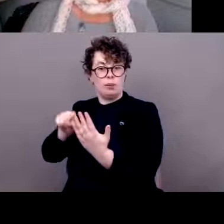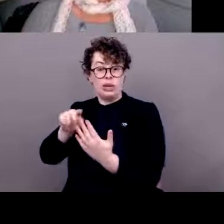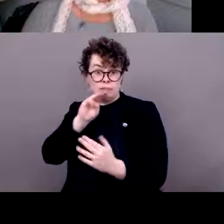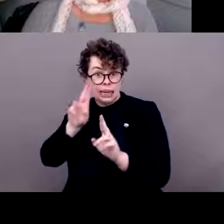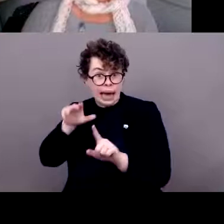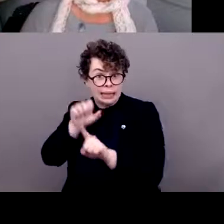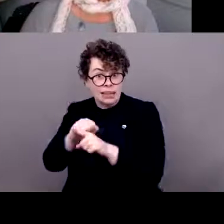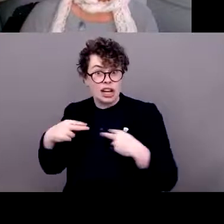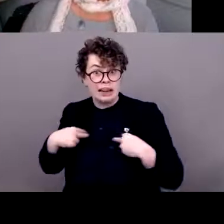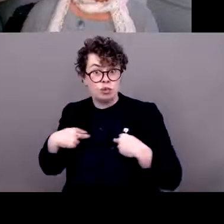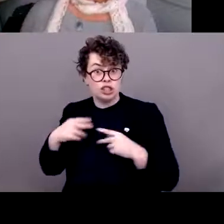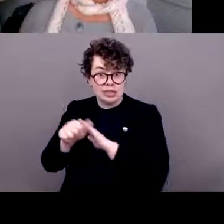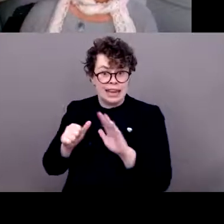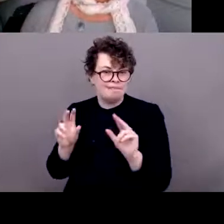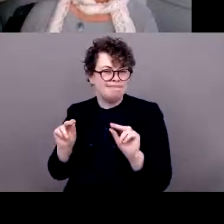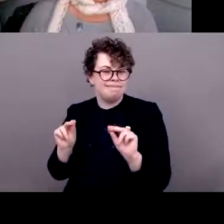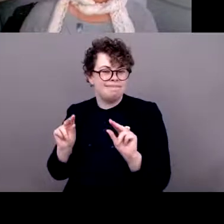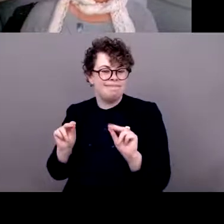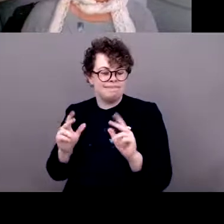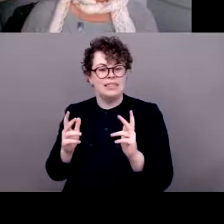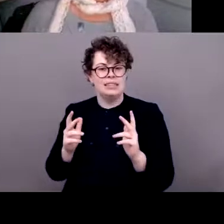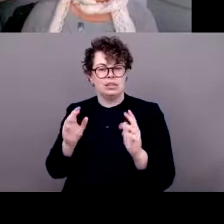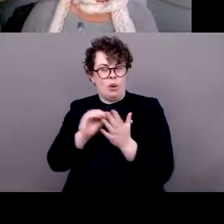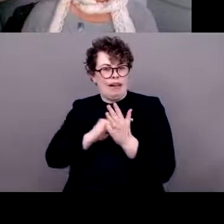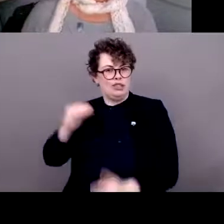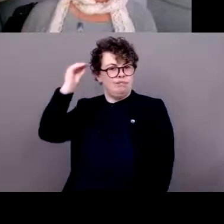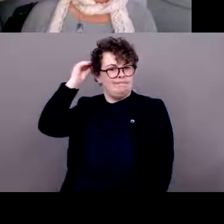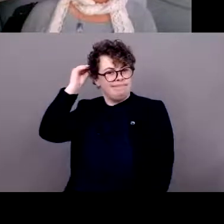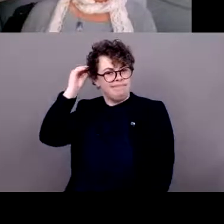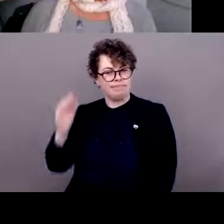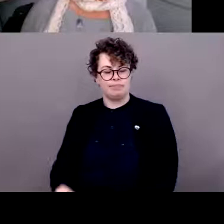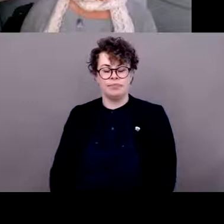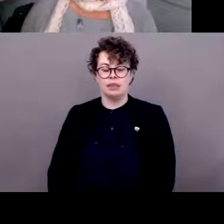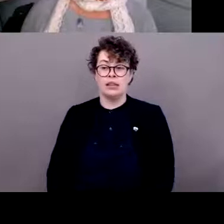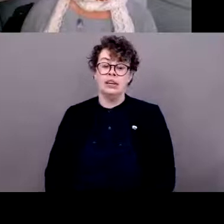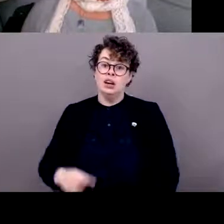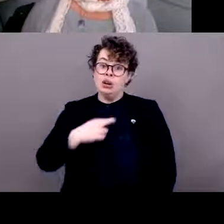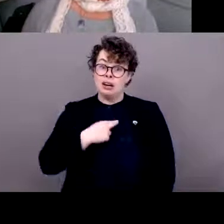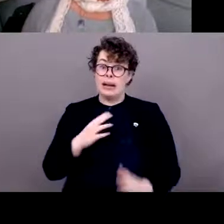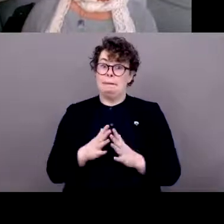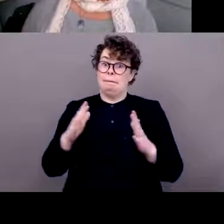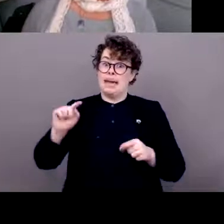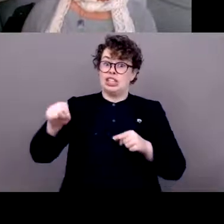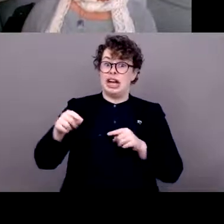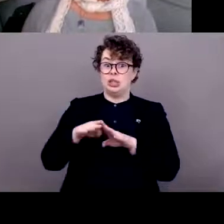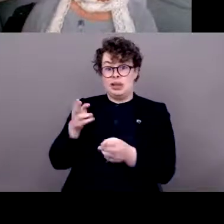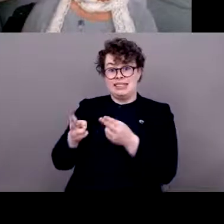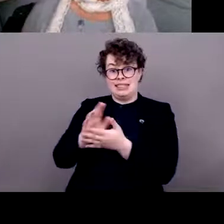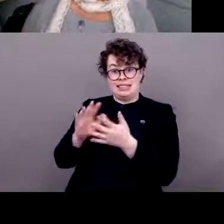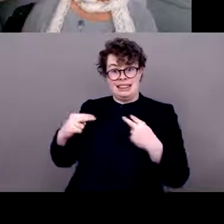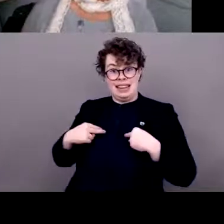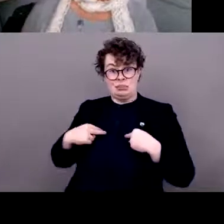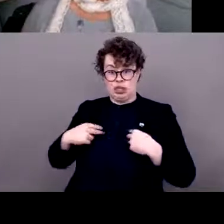language. One of the big challenges is really a tester issue. When you have a formal assessment of a